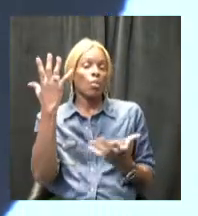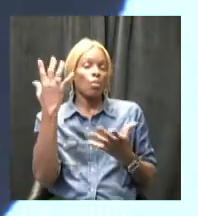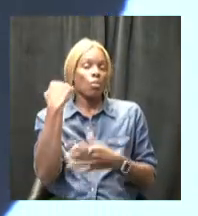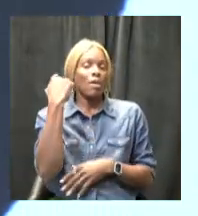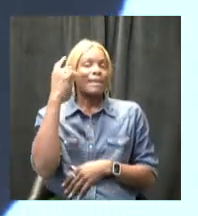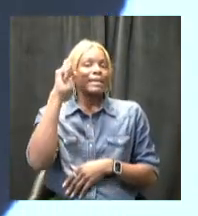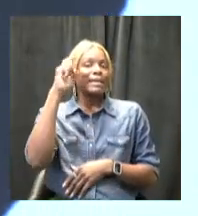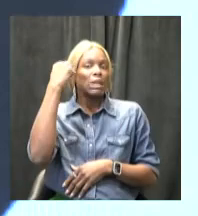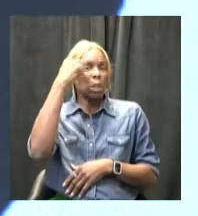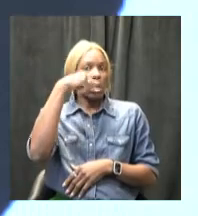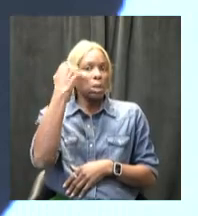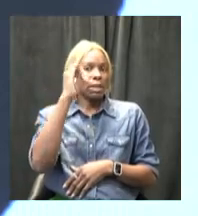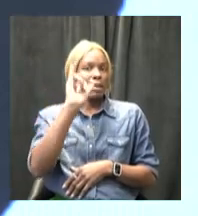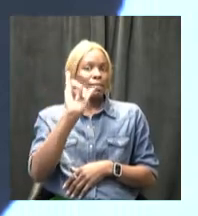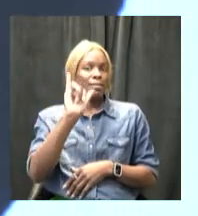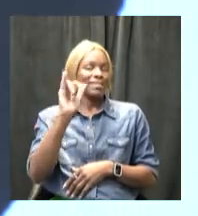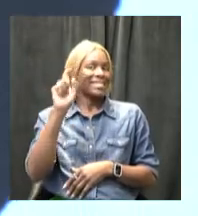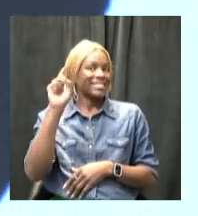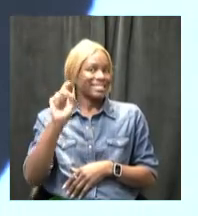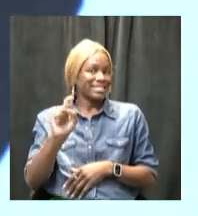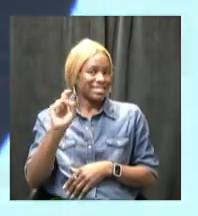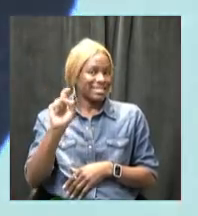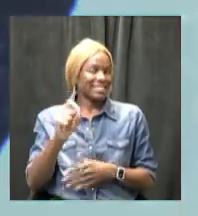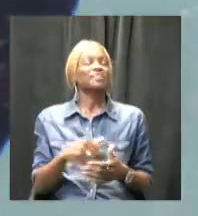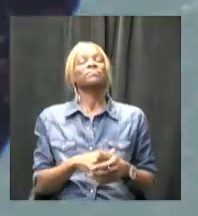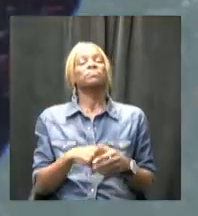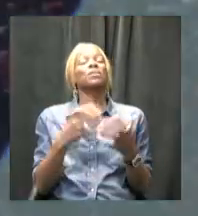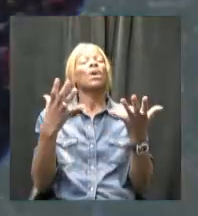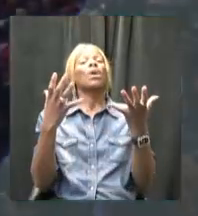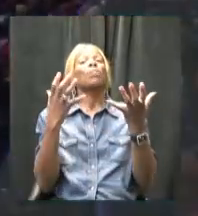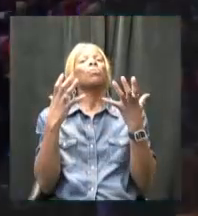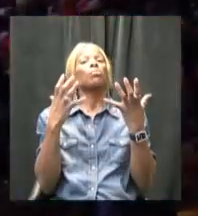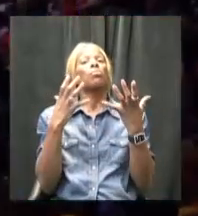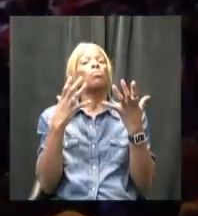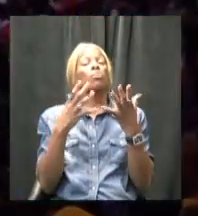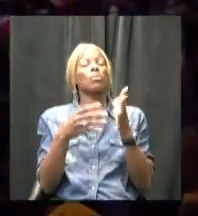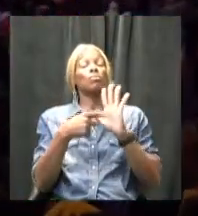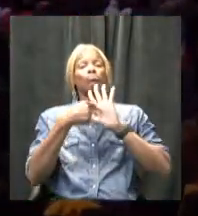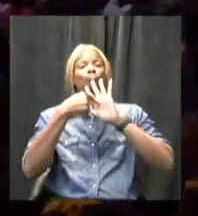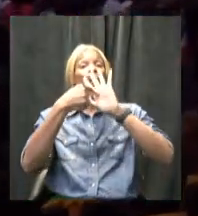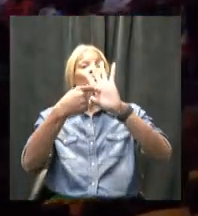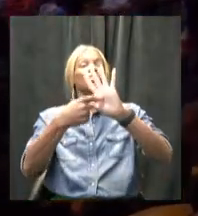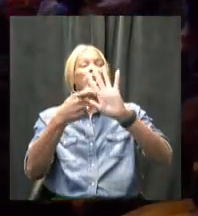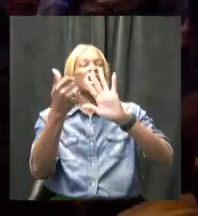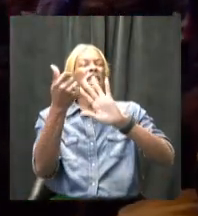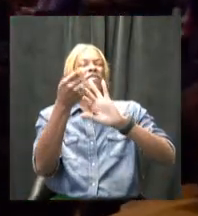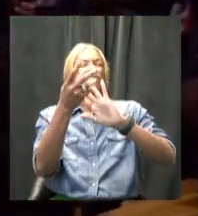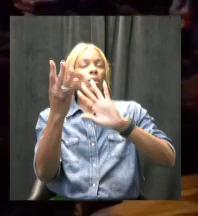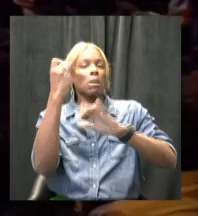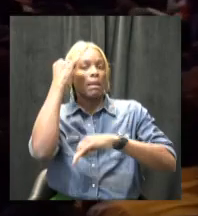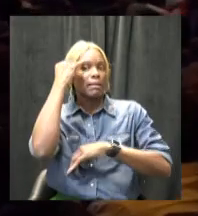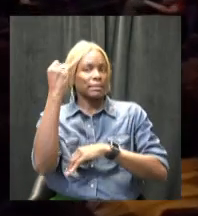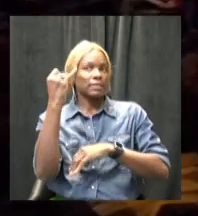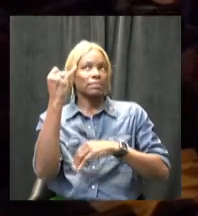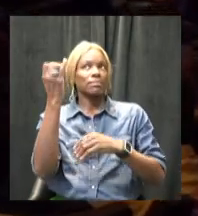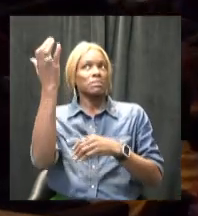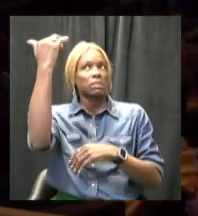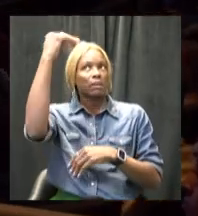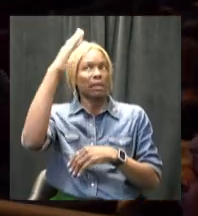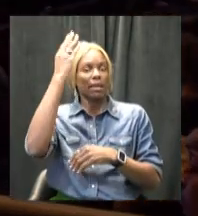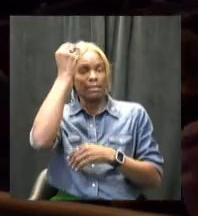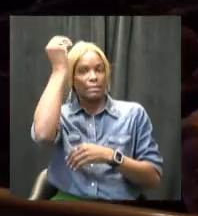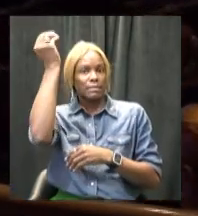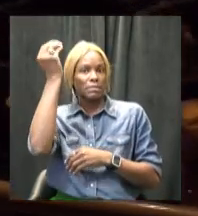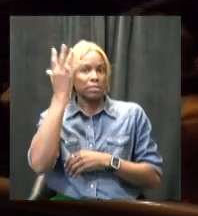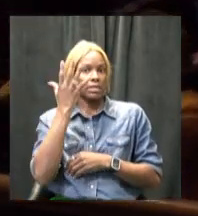And I want to lift up for you just a few ideas out of this passage. Let God's word speak to us about the church, this church. Here's the first thing